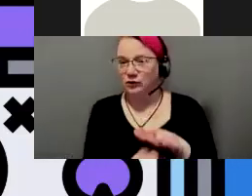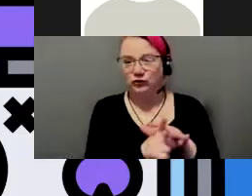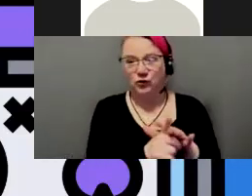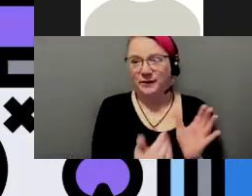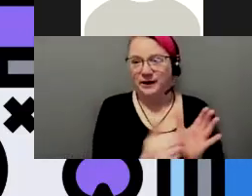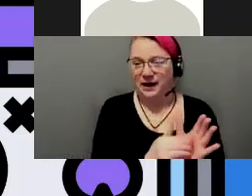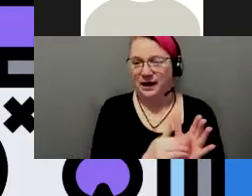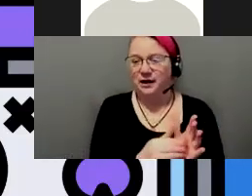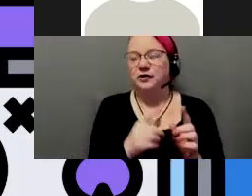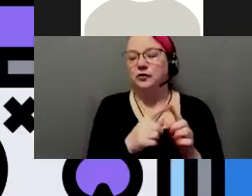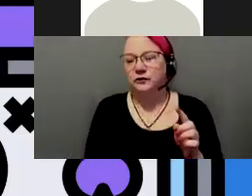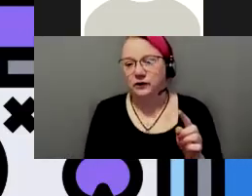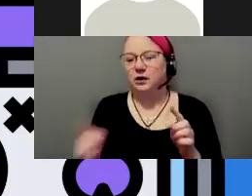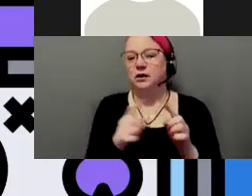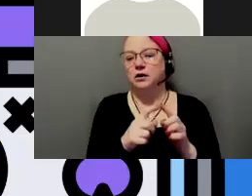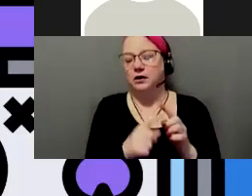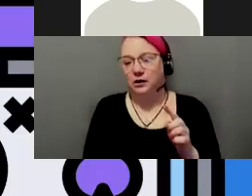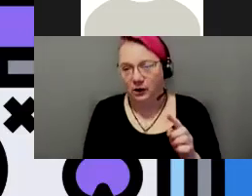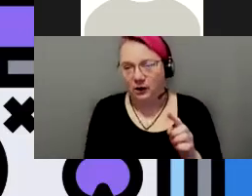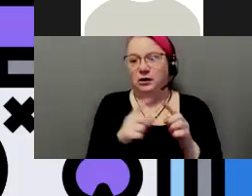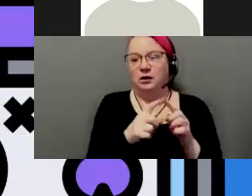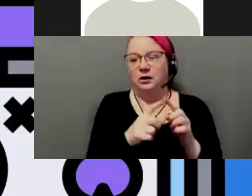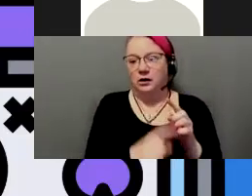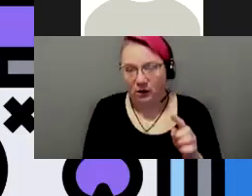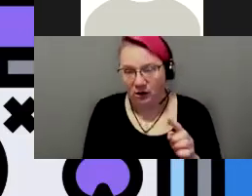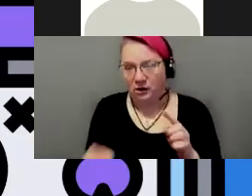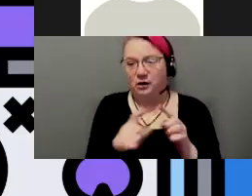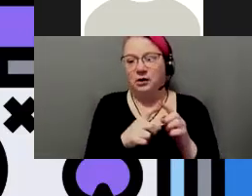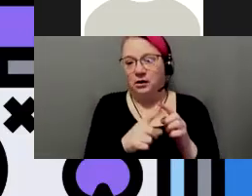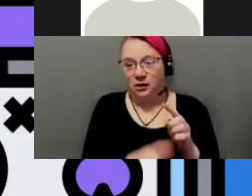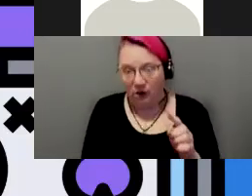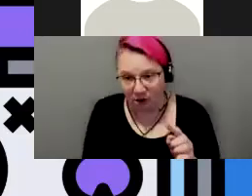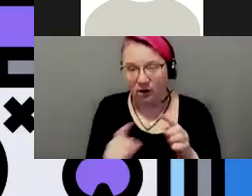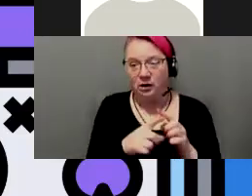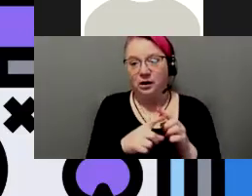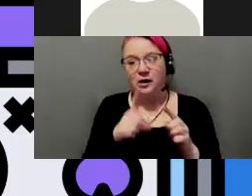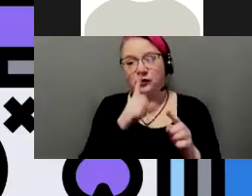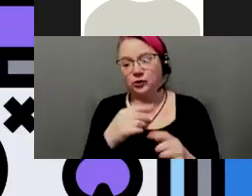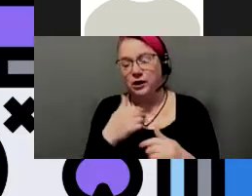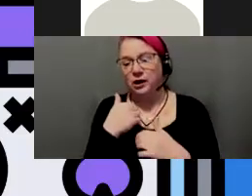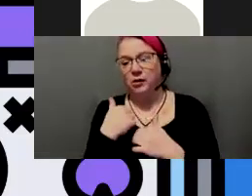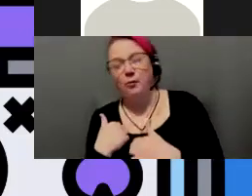be a cyclical process that can be really burdensome and exhausting for the survivor.